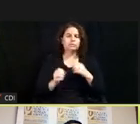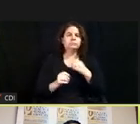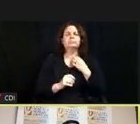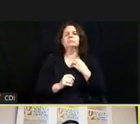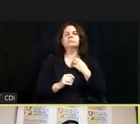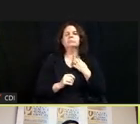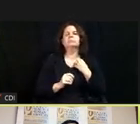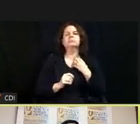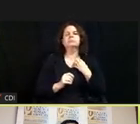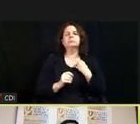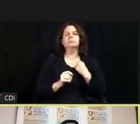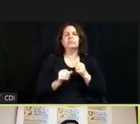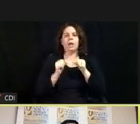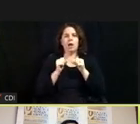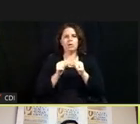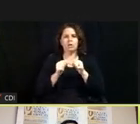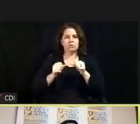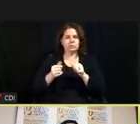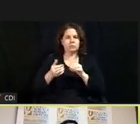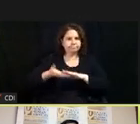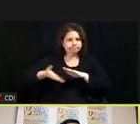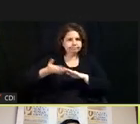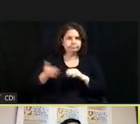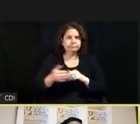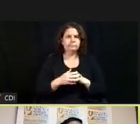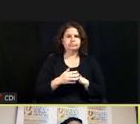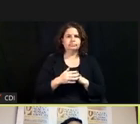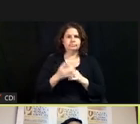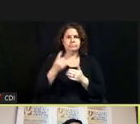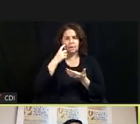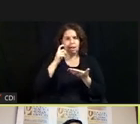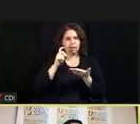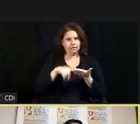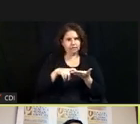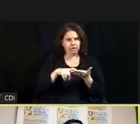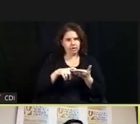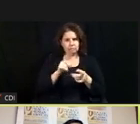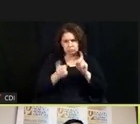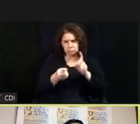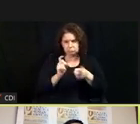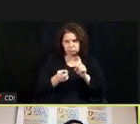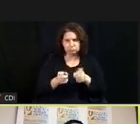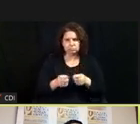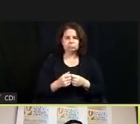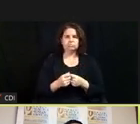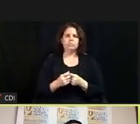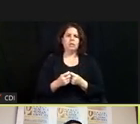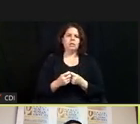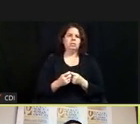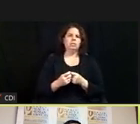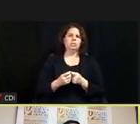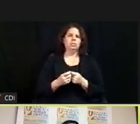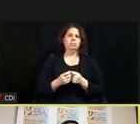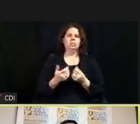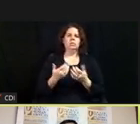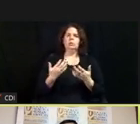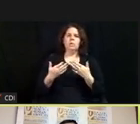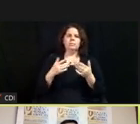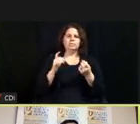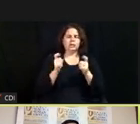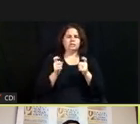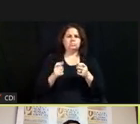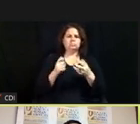operations, identifying and adjusting to operational challenges and needs to change,